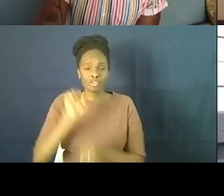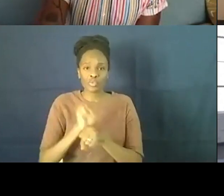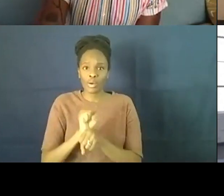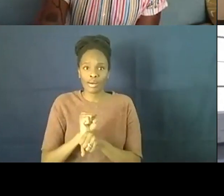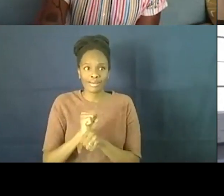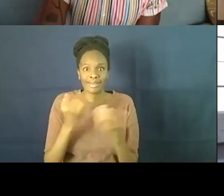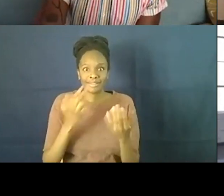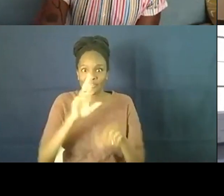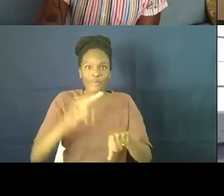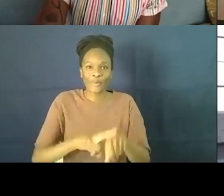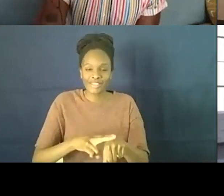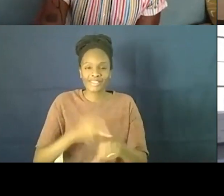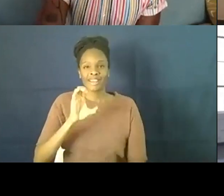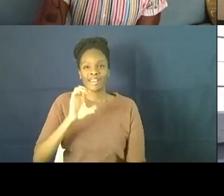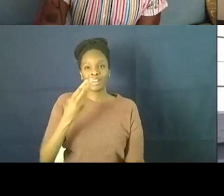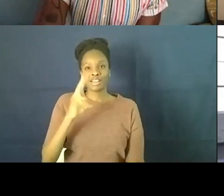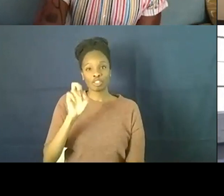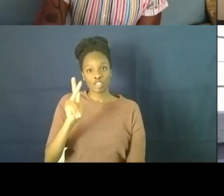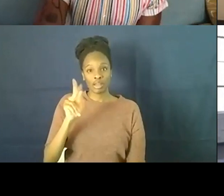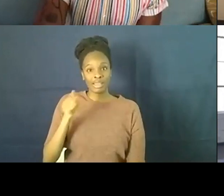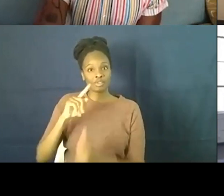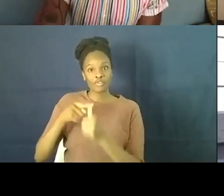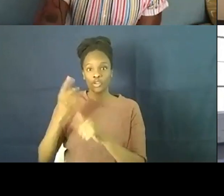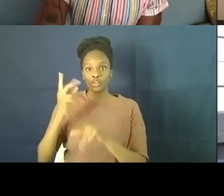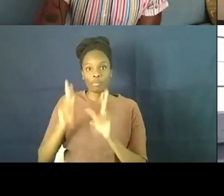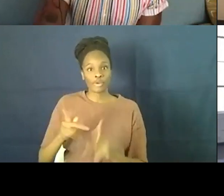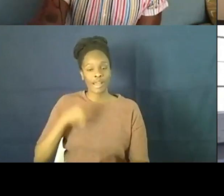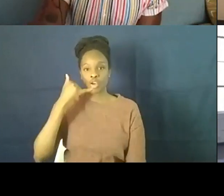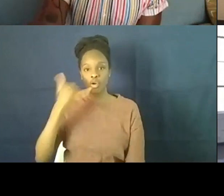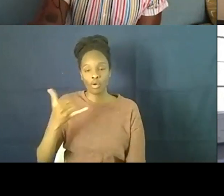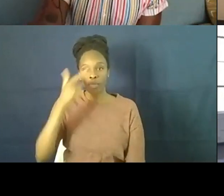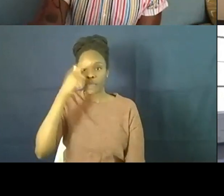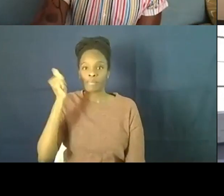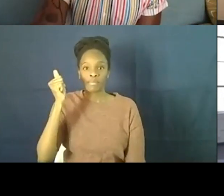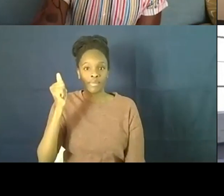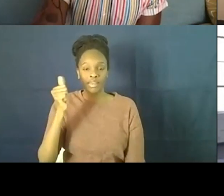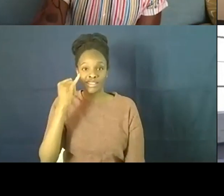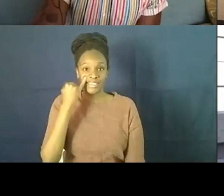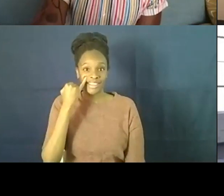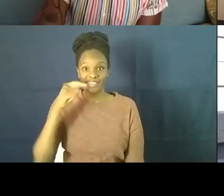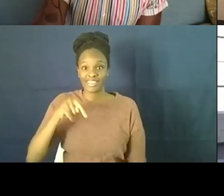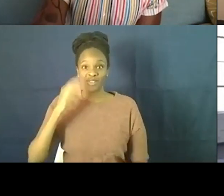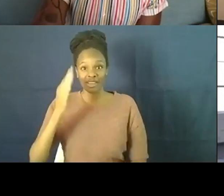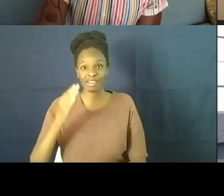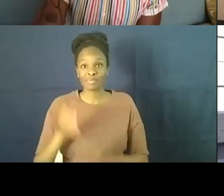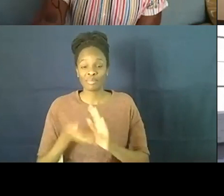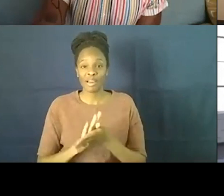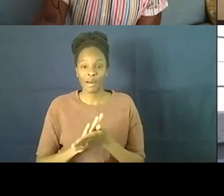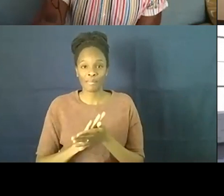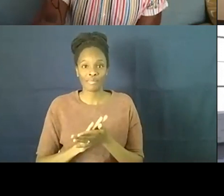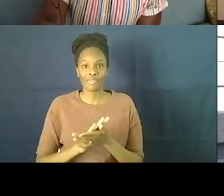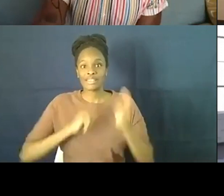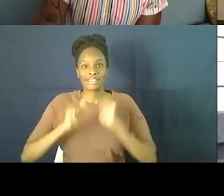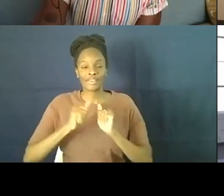I will say Chuck was the first person I called because I knew that, like, you know, if Dear White People was going to become a series, like, I needed more jokes. Chuck is